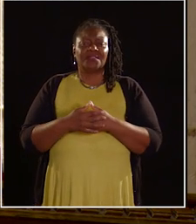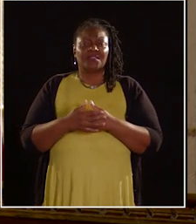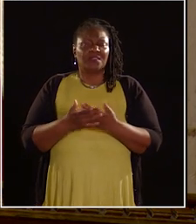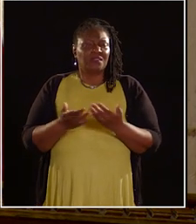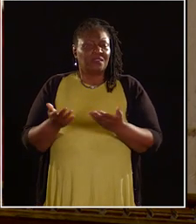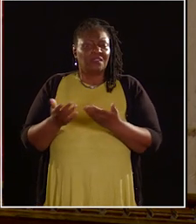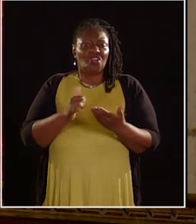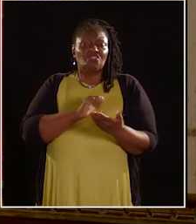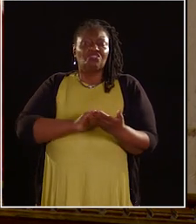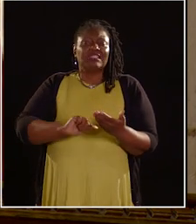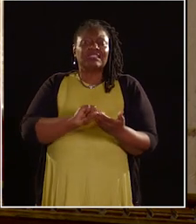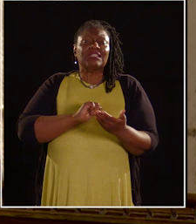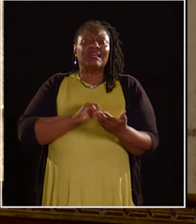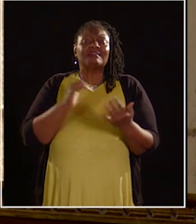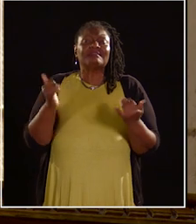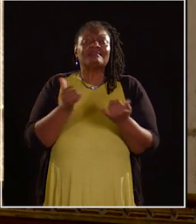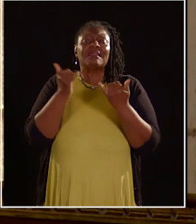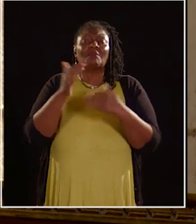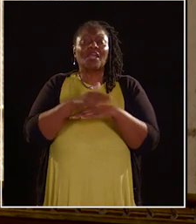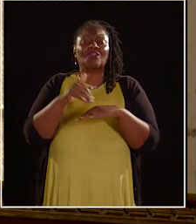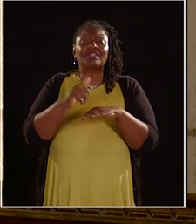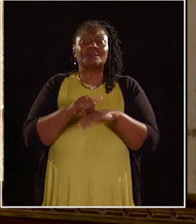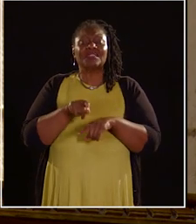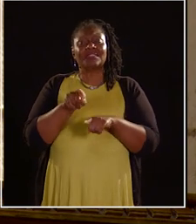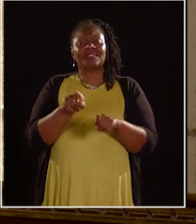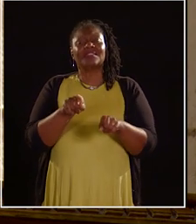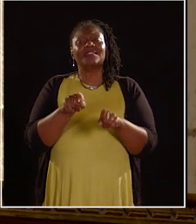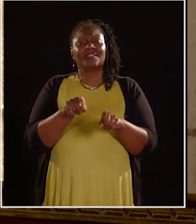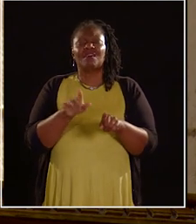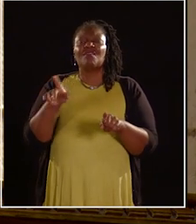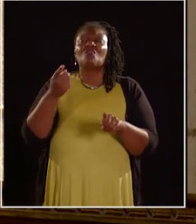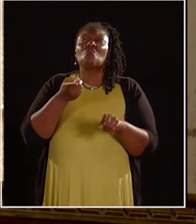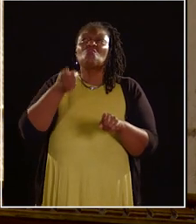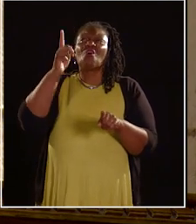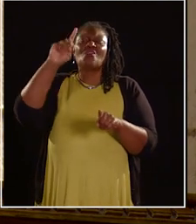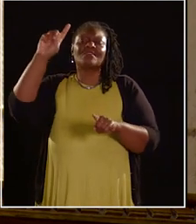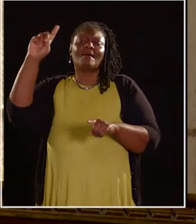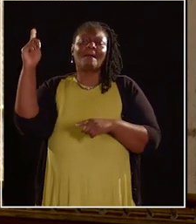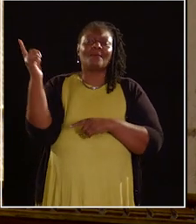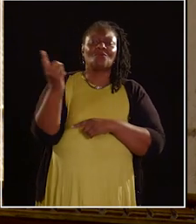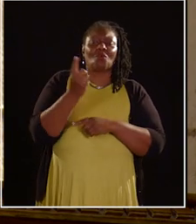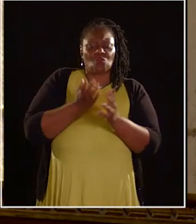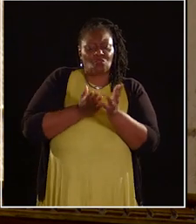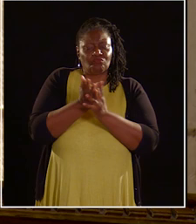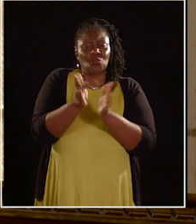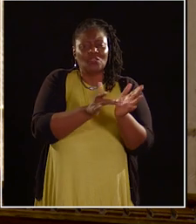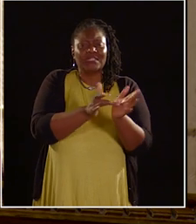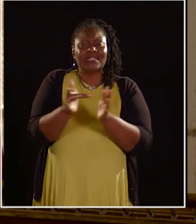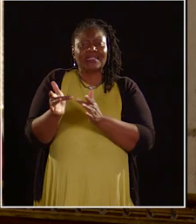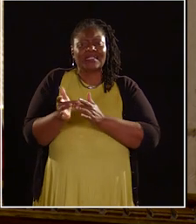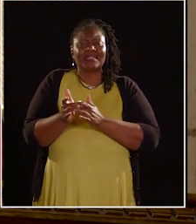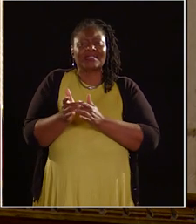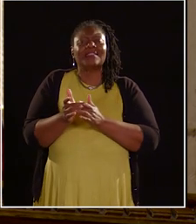What Christians celebrate at Christmas is that God comes close in Jesus